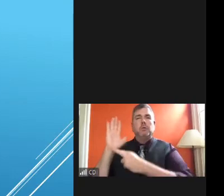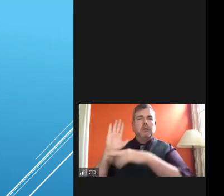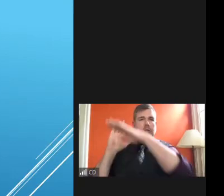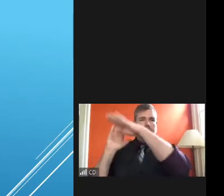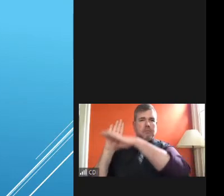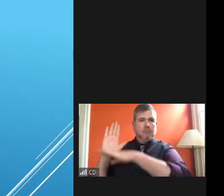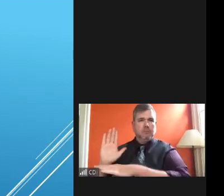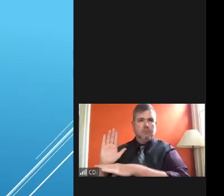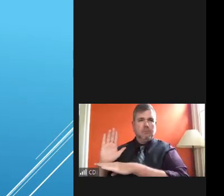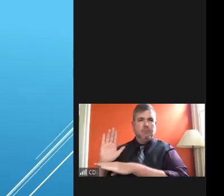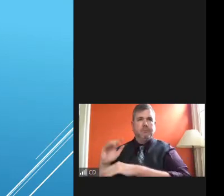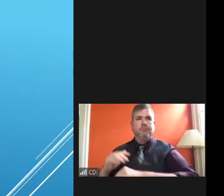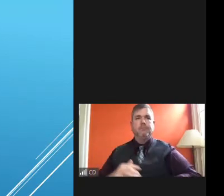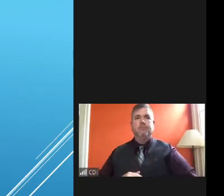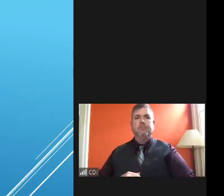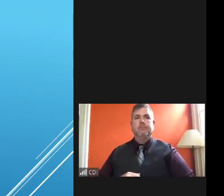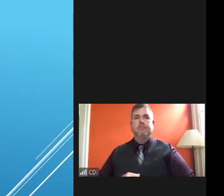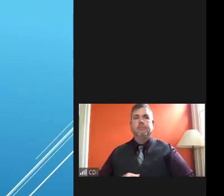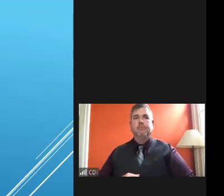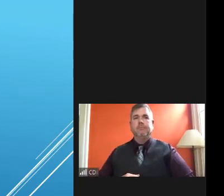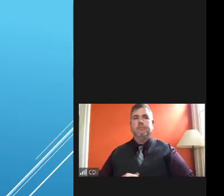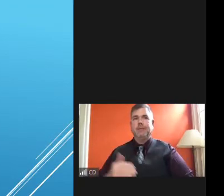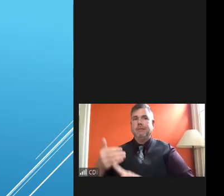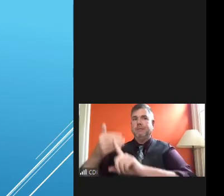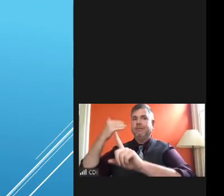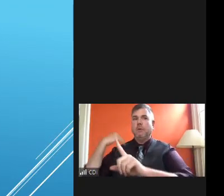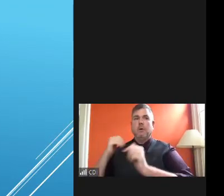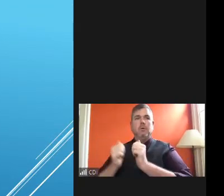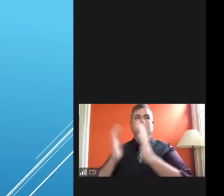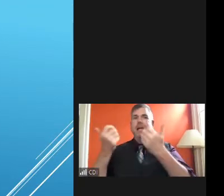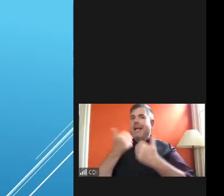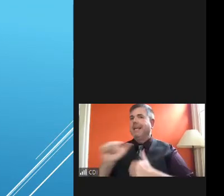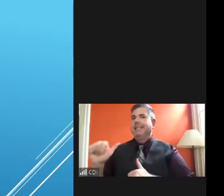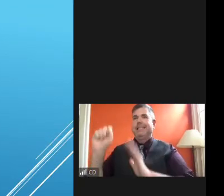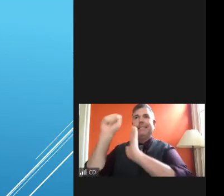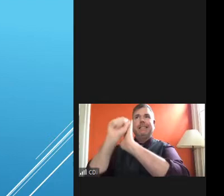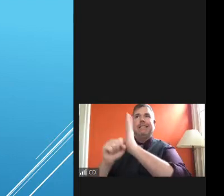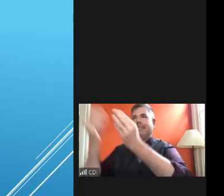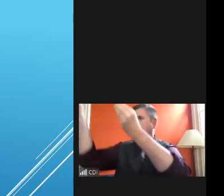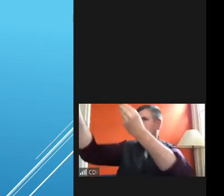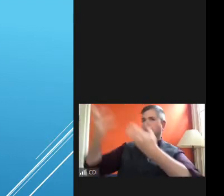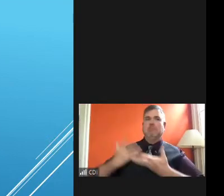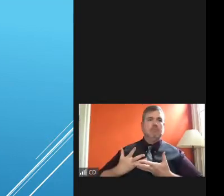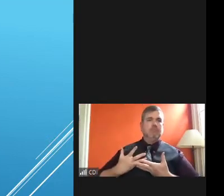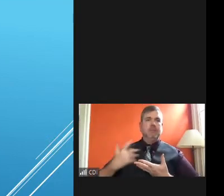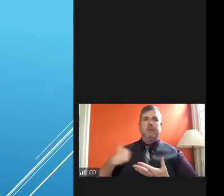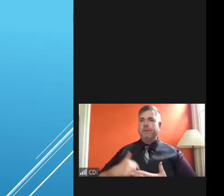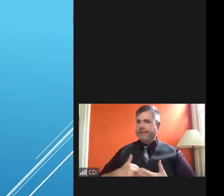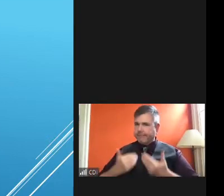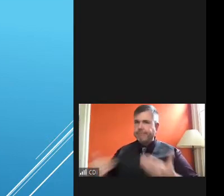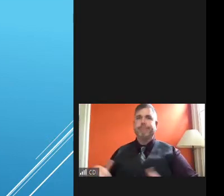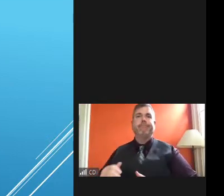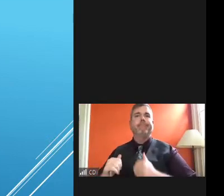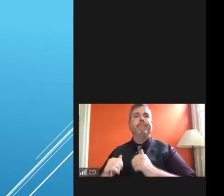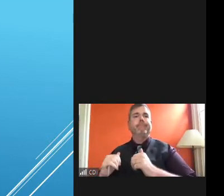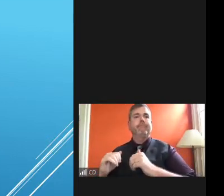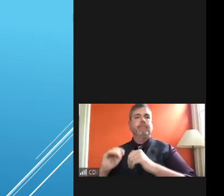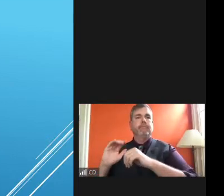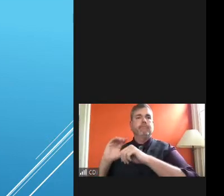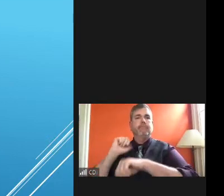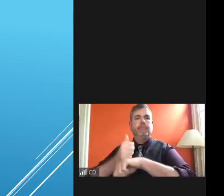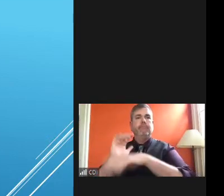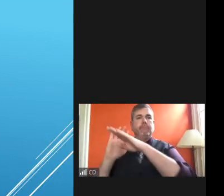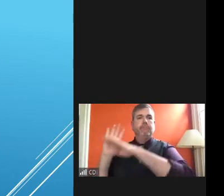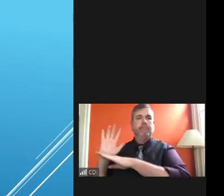then more recently, the state has been putting forward its own guidance that we've also been adopting. And so